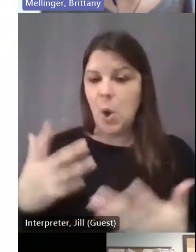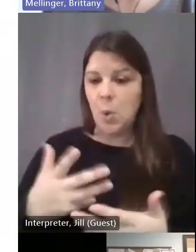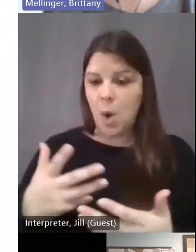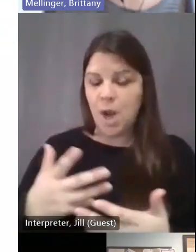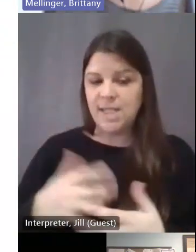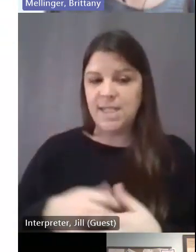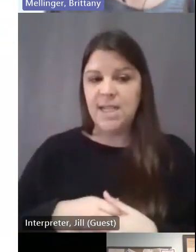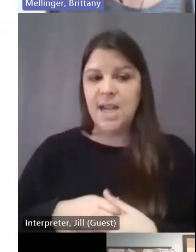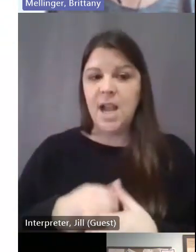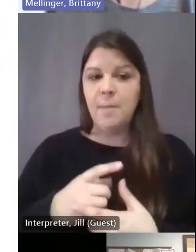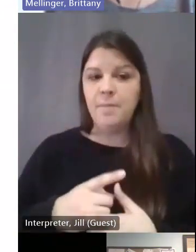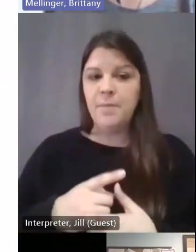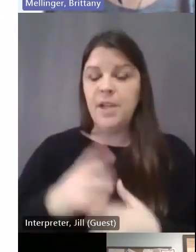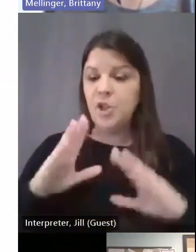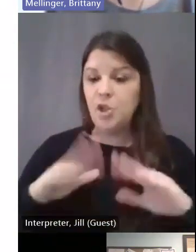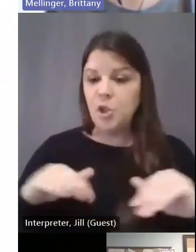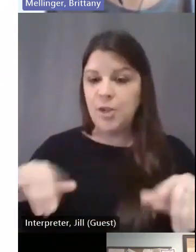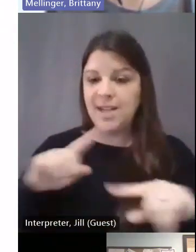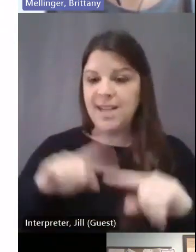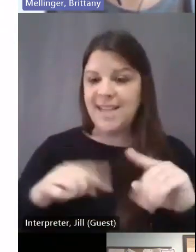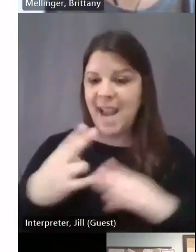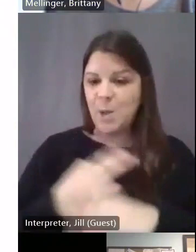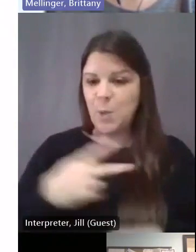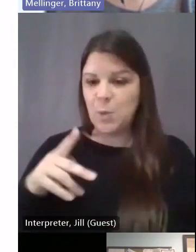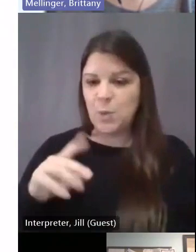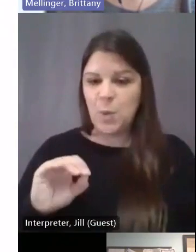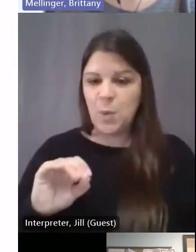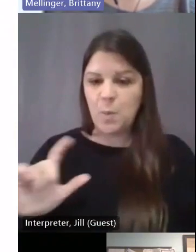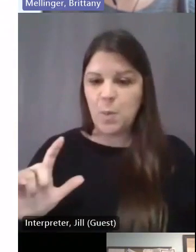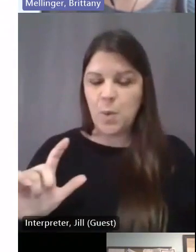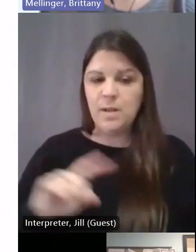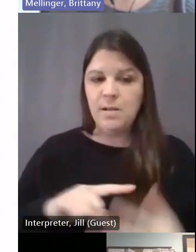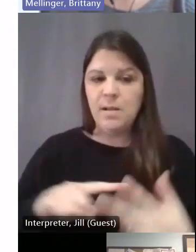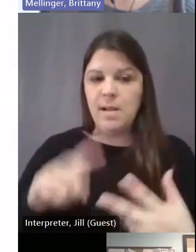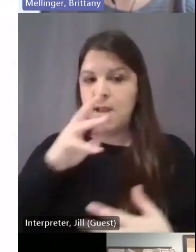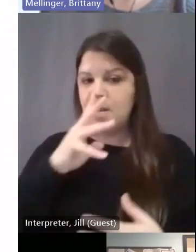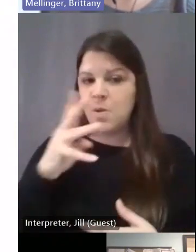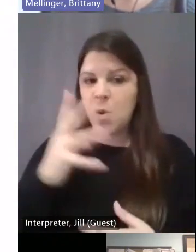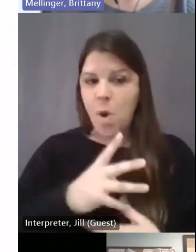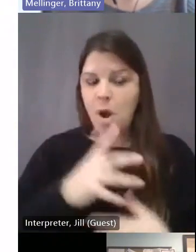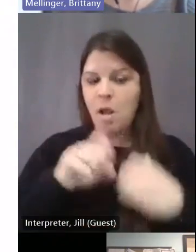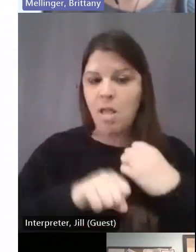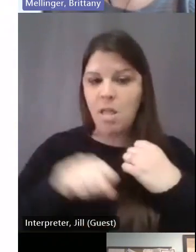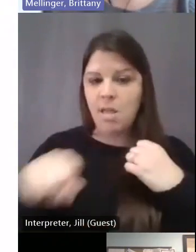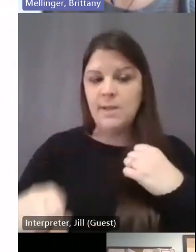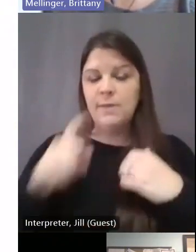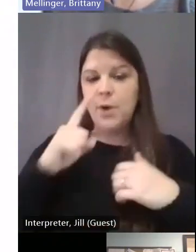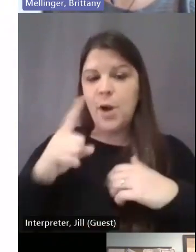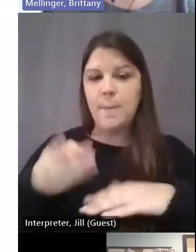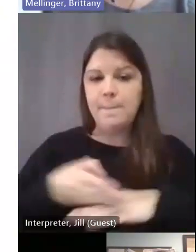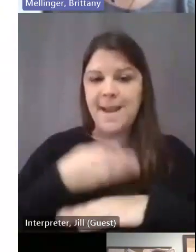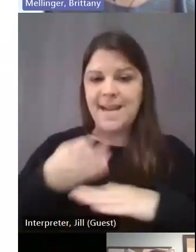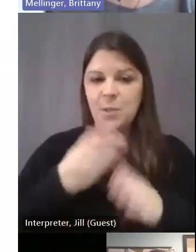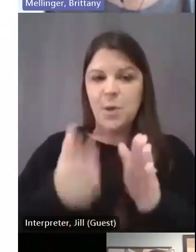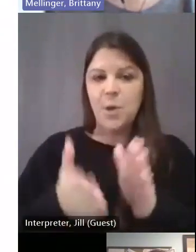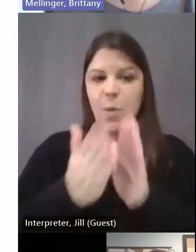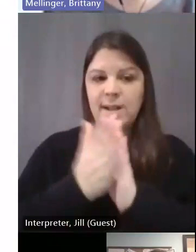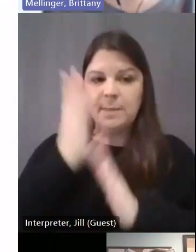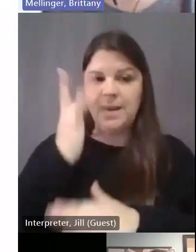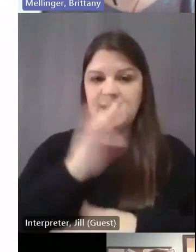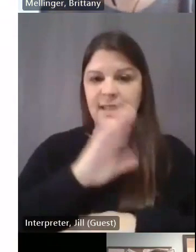section include not allowing children to use a pool, ignoring or taking longer to complete maintenance requests based on someone's